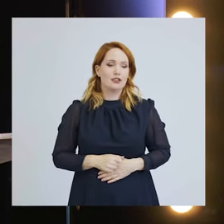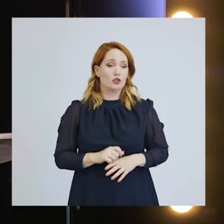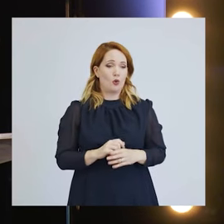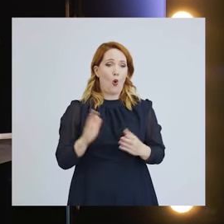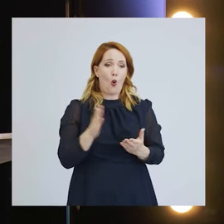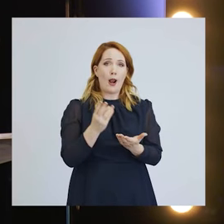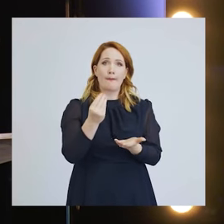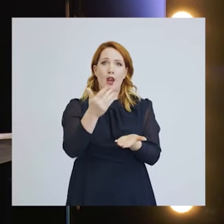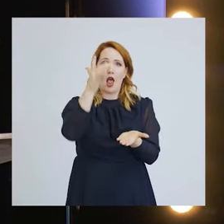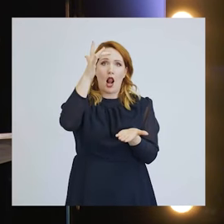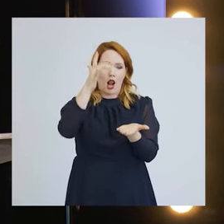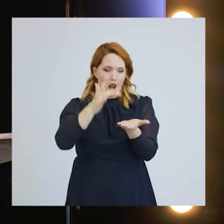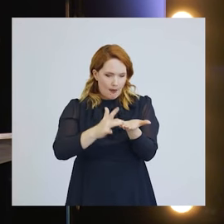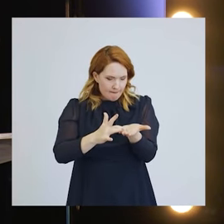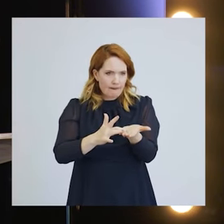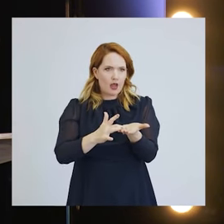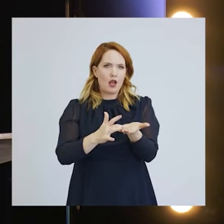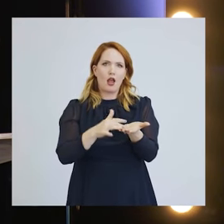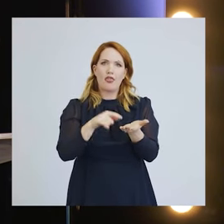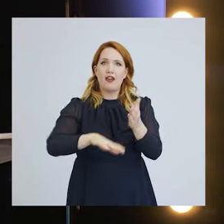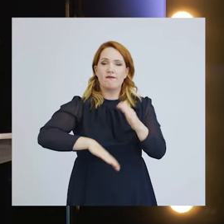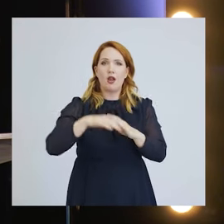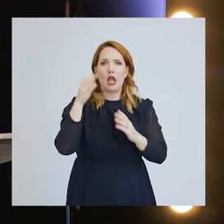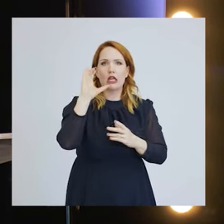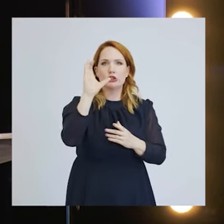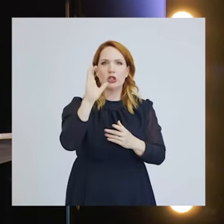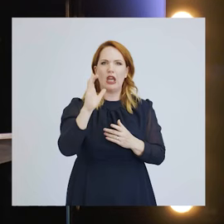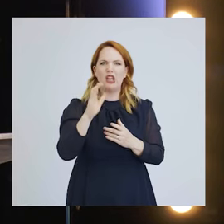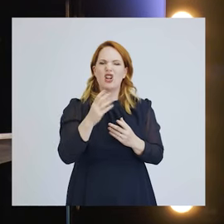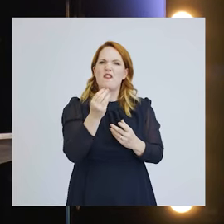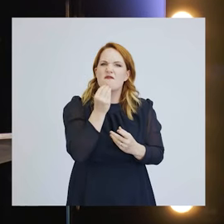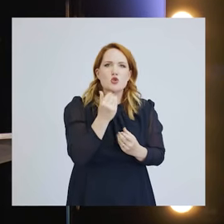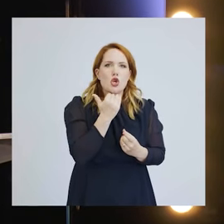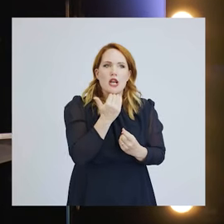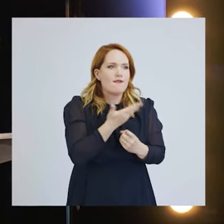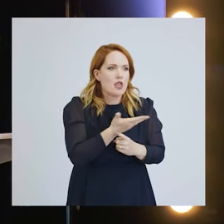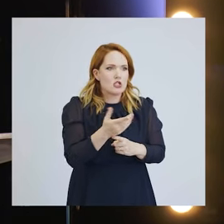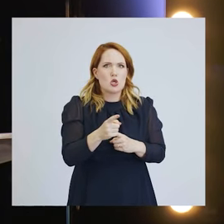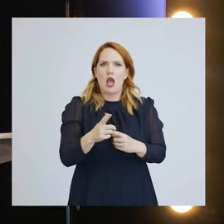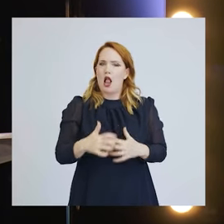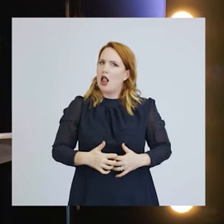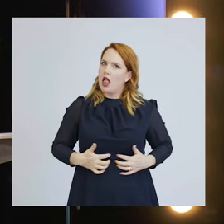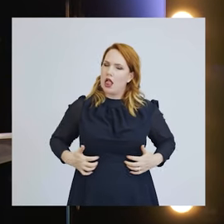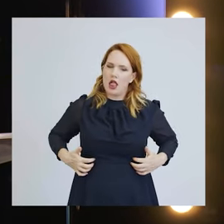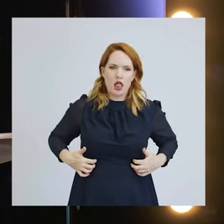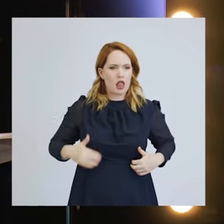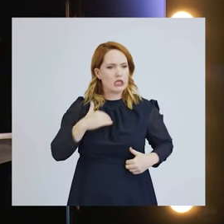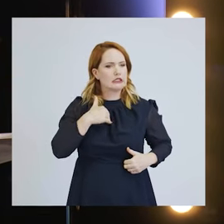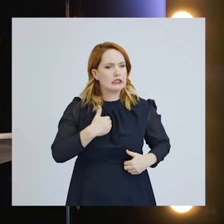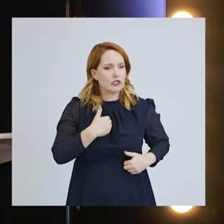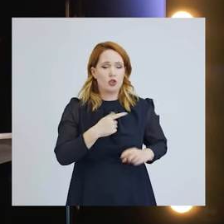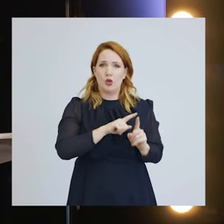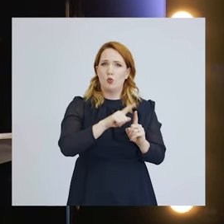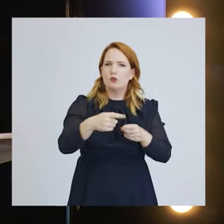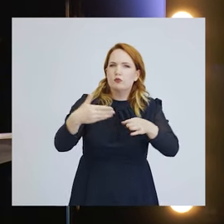well. "After he had spent everything, there was a severe famine in that whole country, and he began to be in need. So